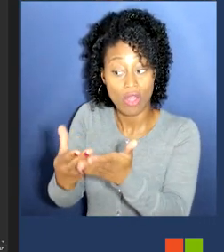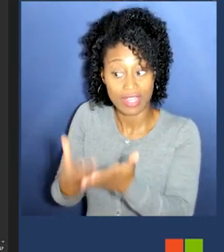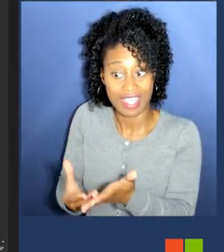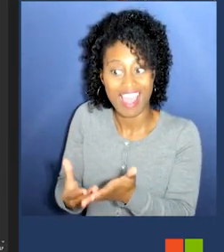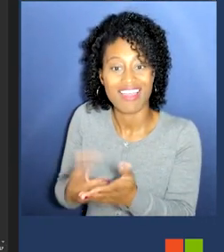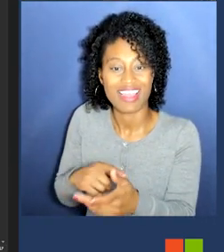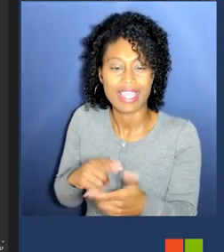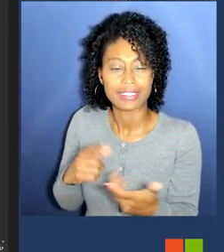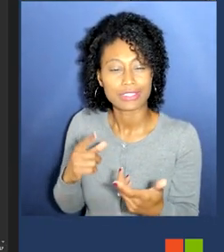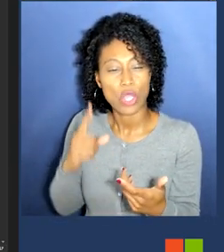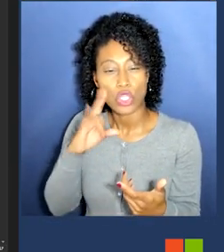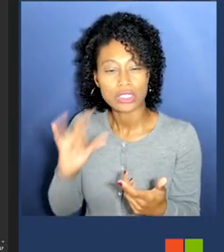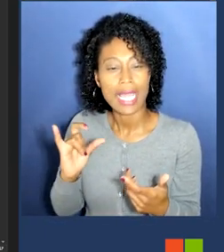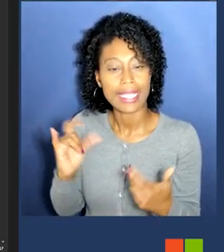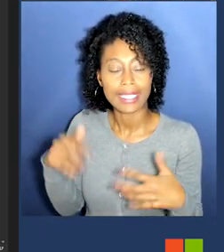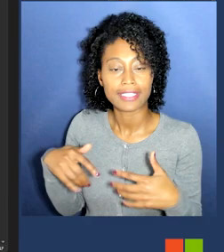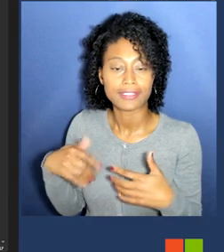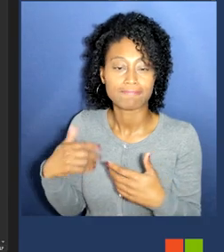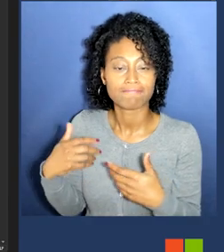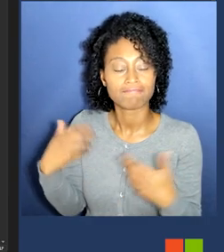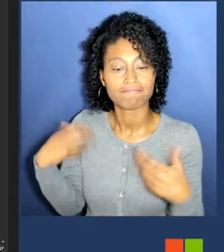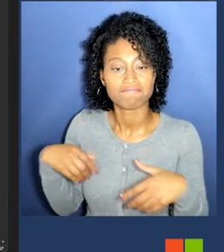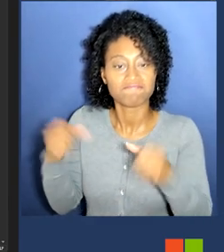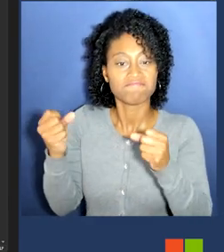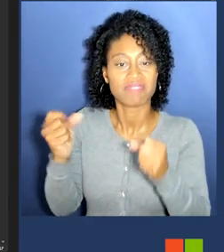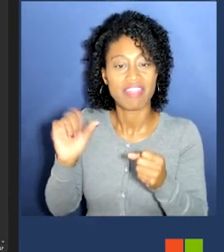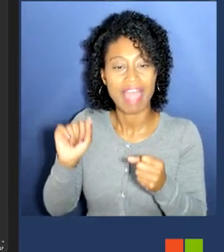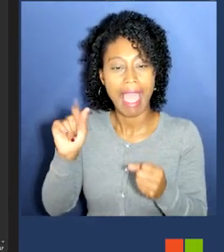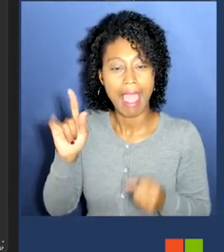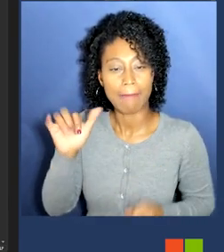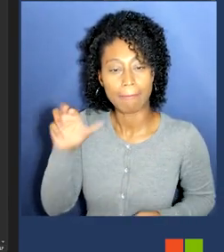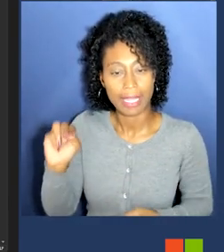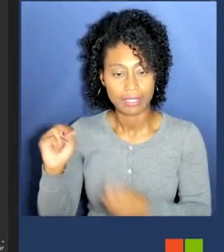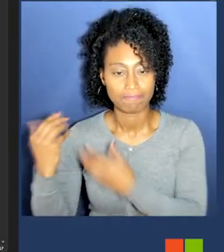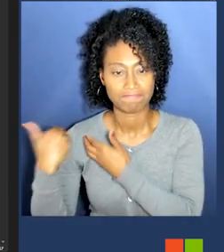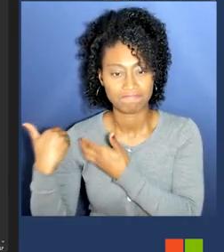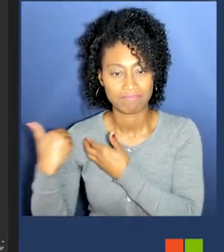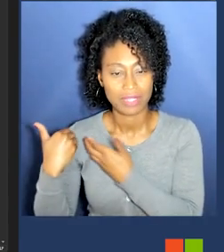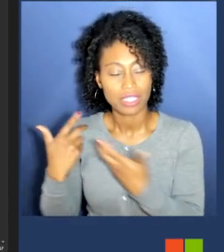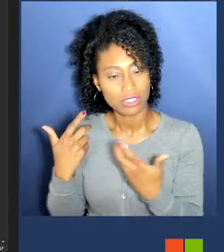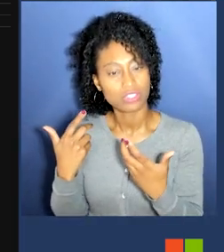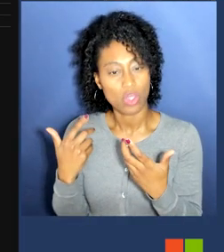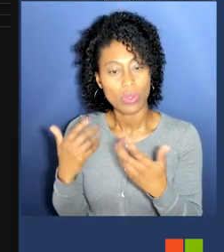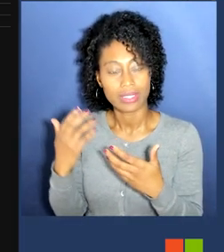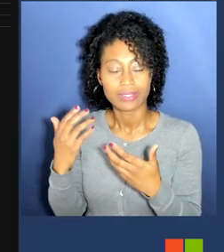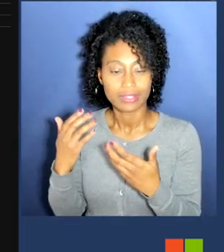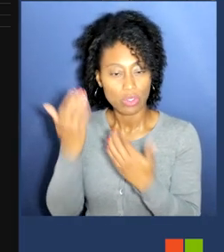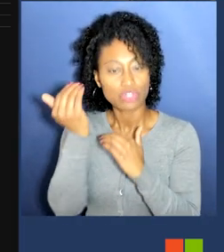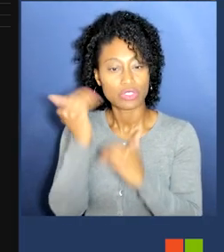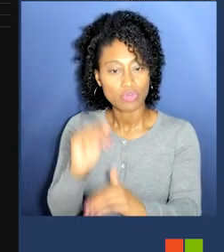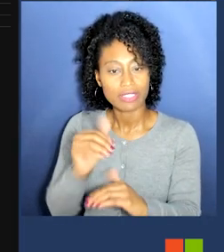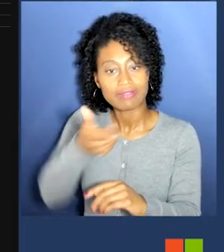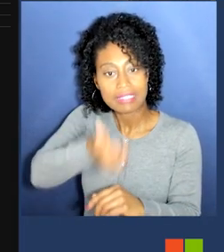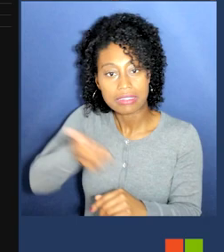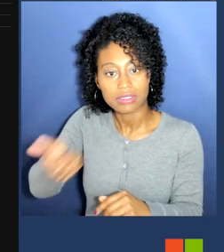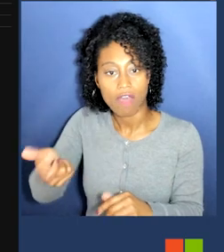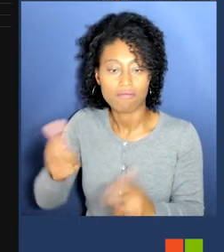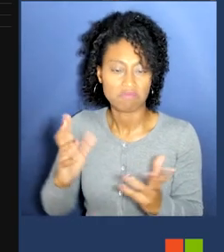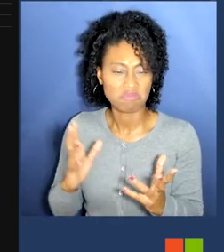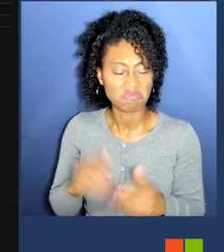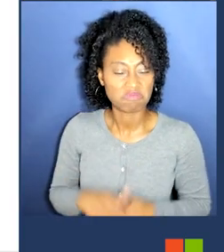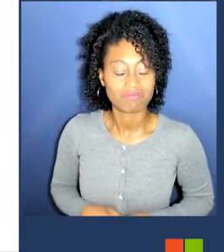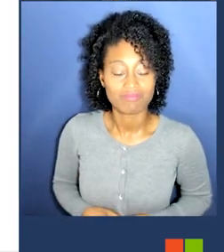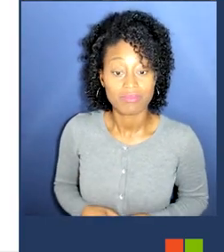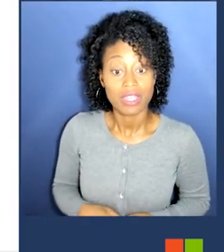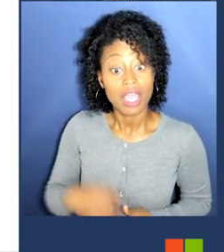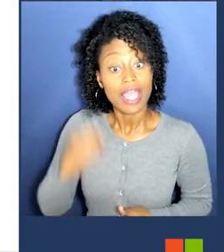essentially admin duty. So not restricted like a player. To get the secret key,